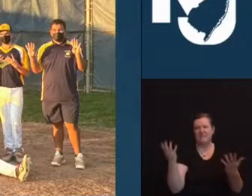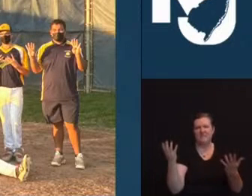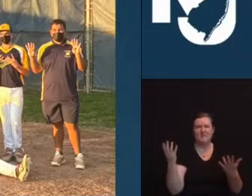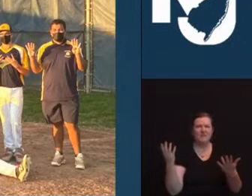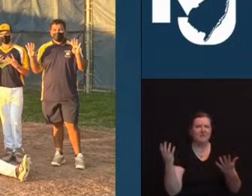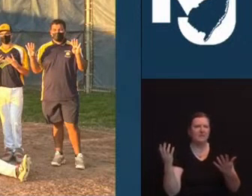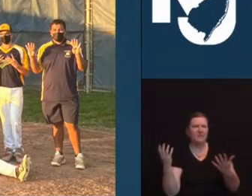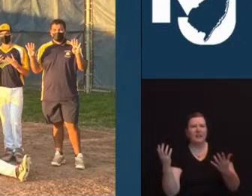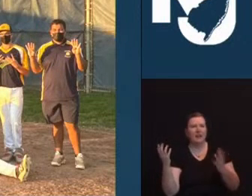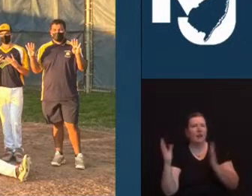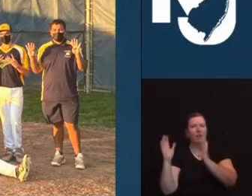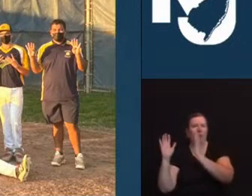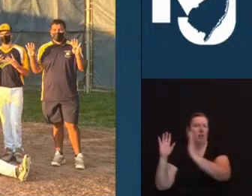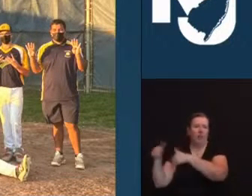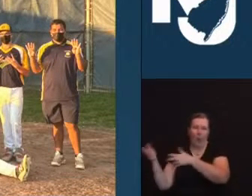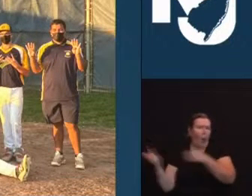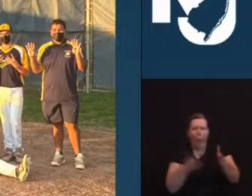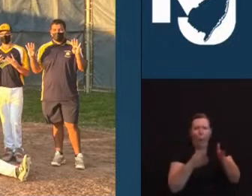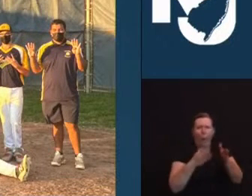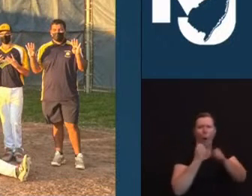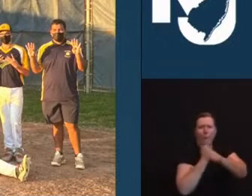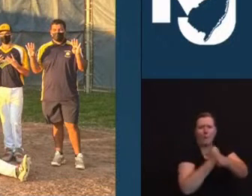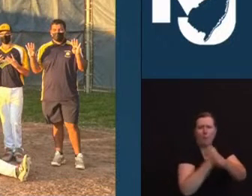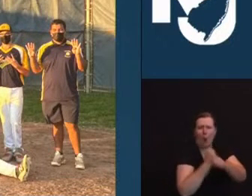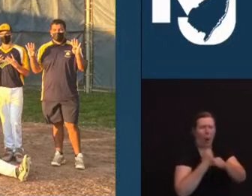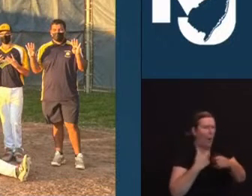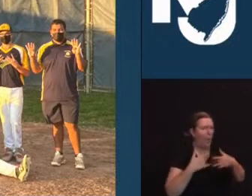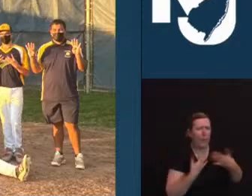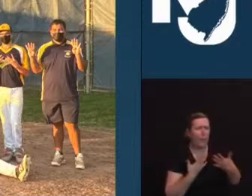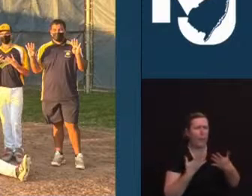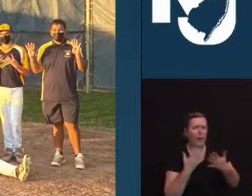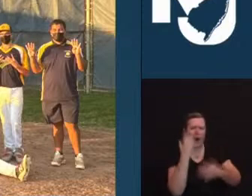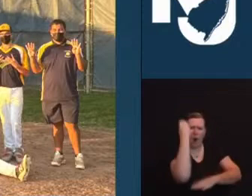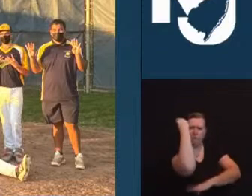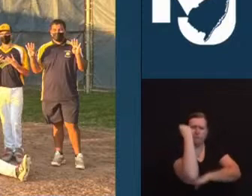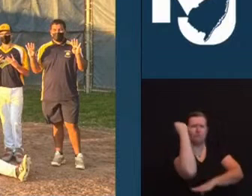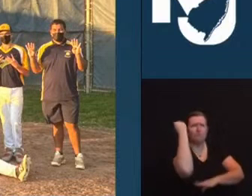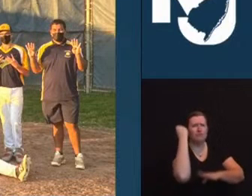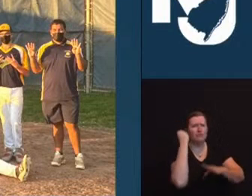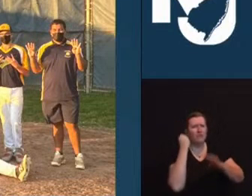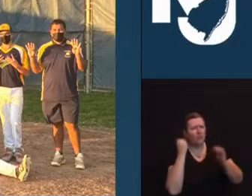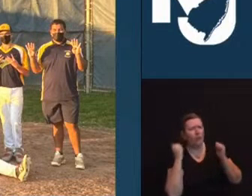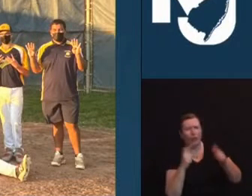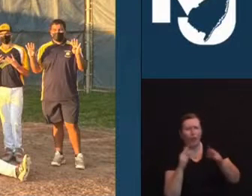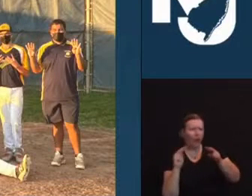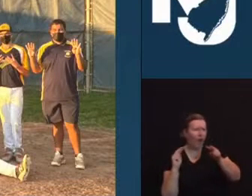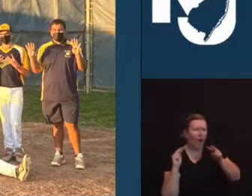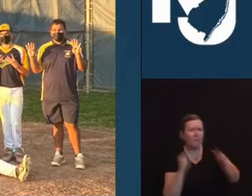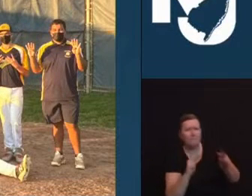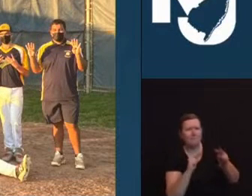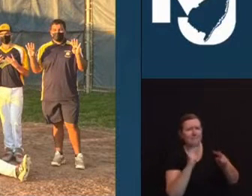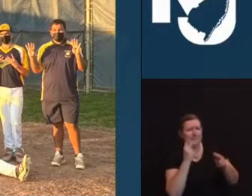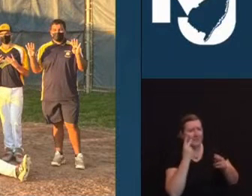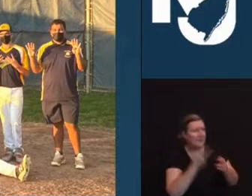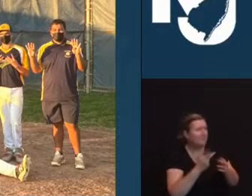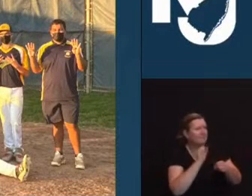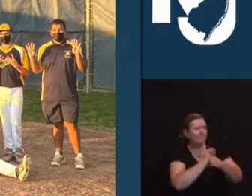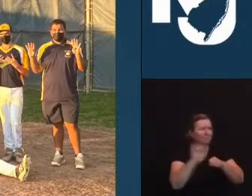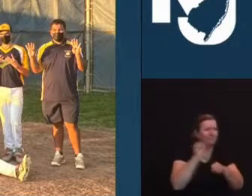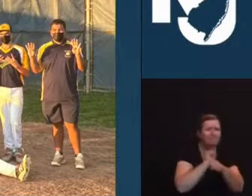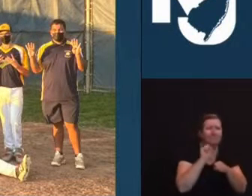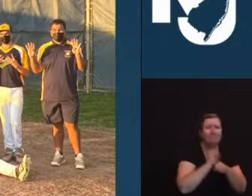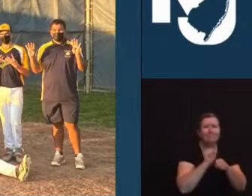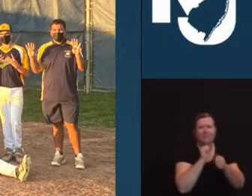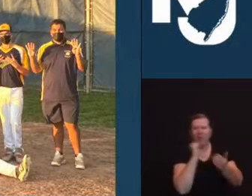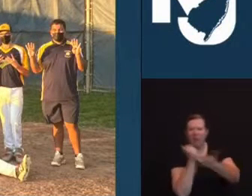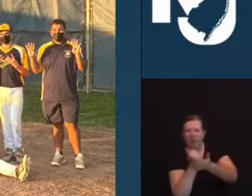he created his own legacy. Season after season, Ponch was a fixture on the diamond and was a central figure in the success of